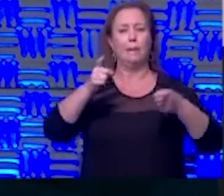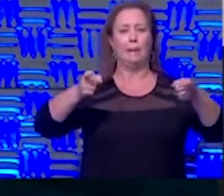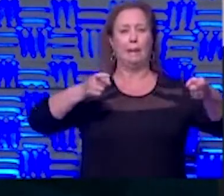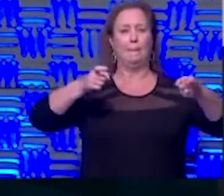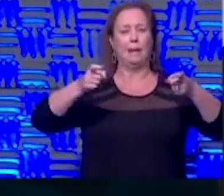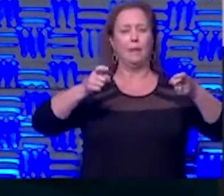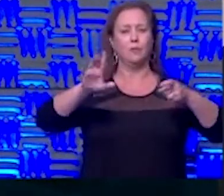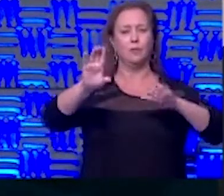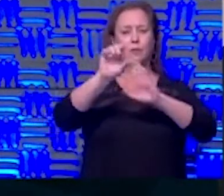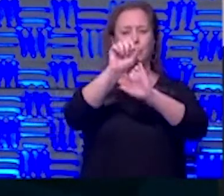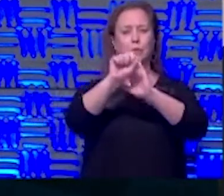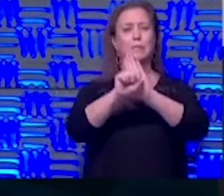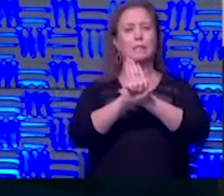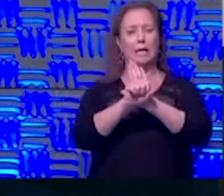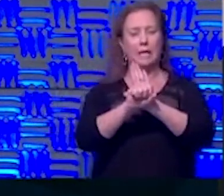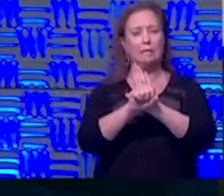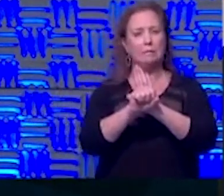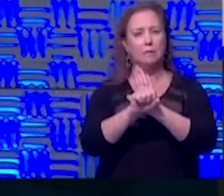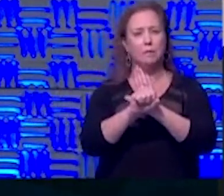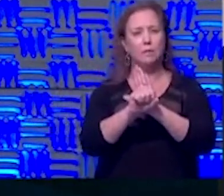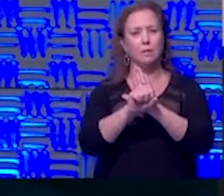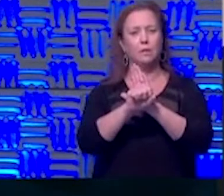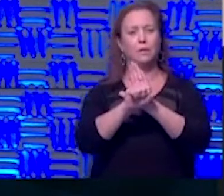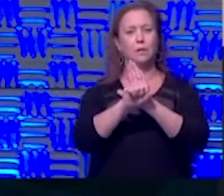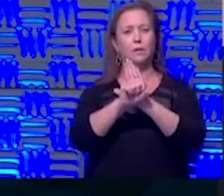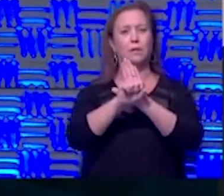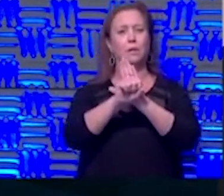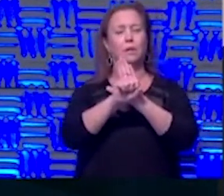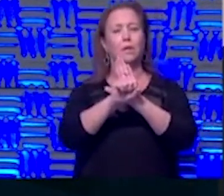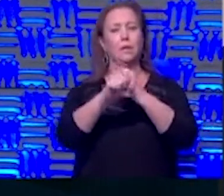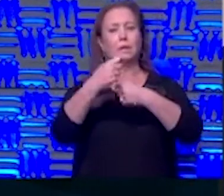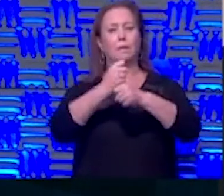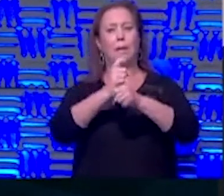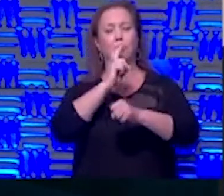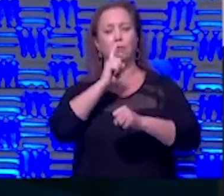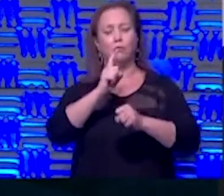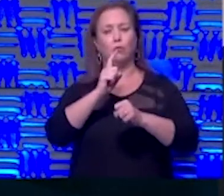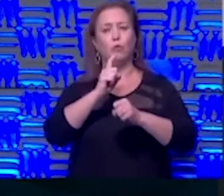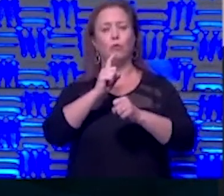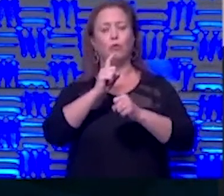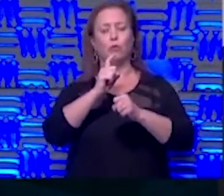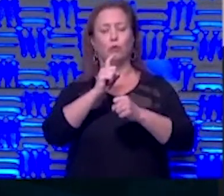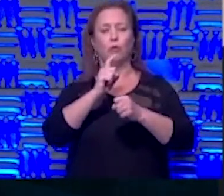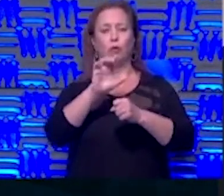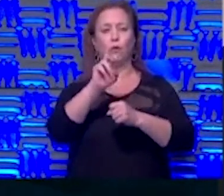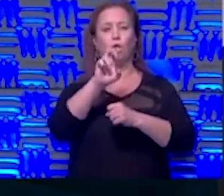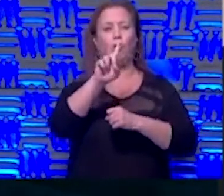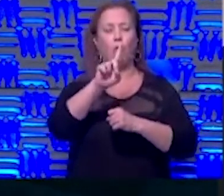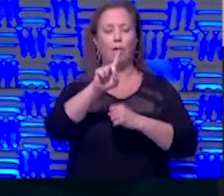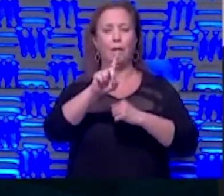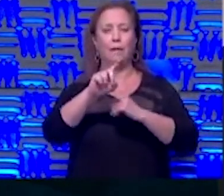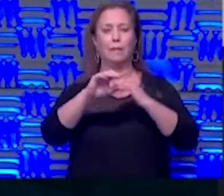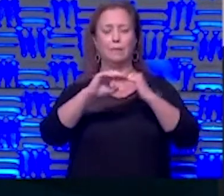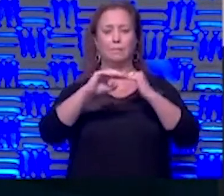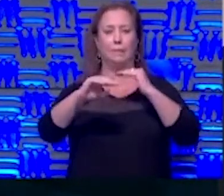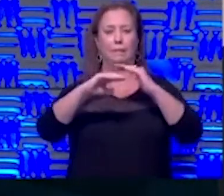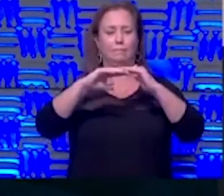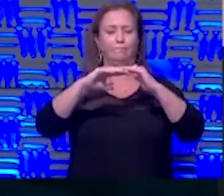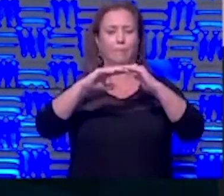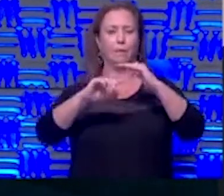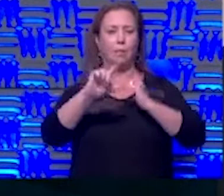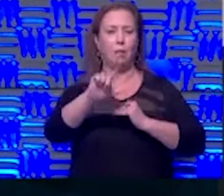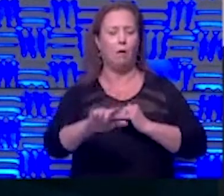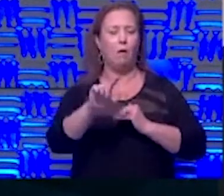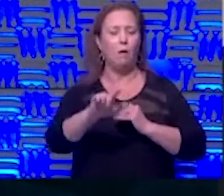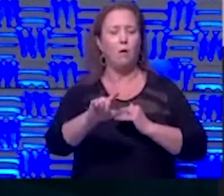your states in order to make sure that the prevalence of the disease has stayed down. And certainly you've